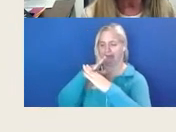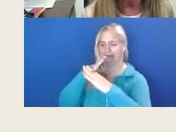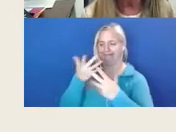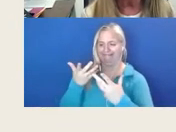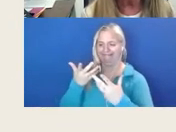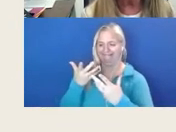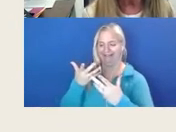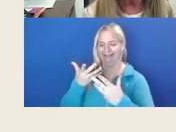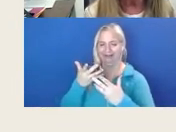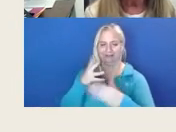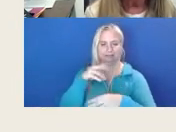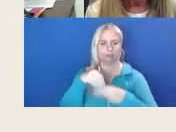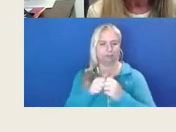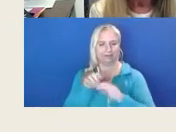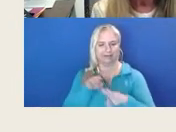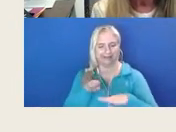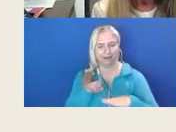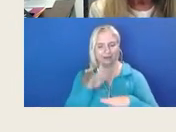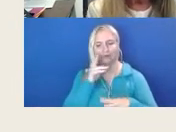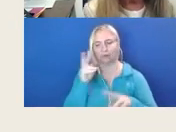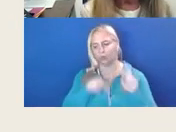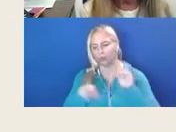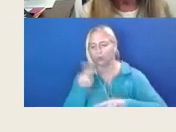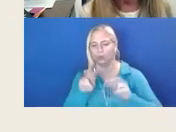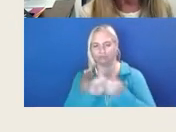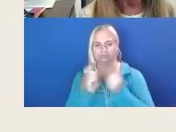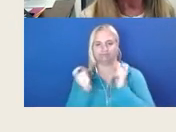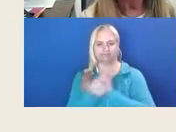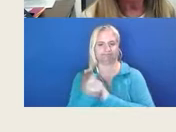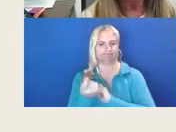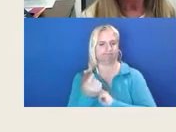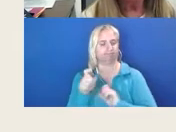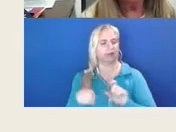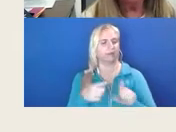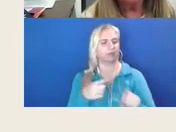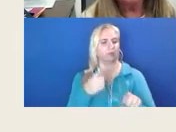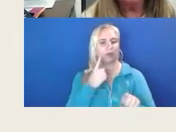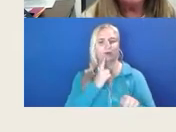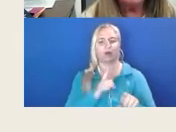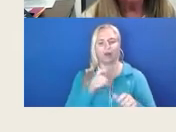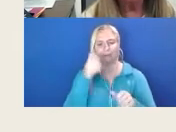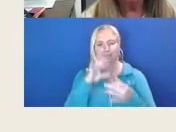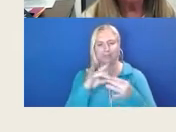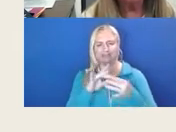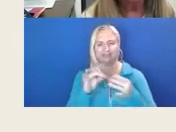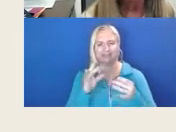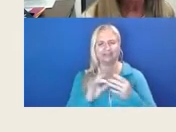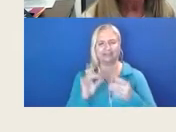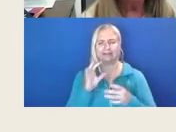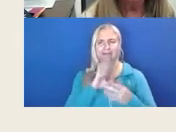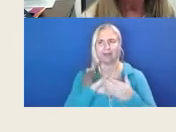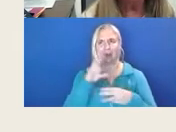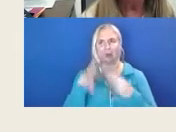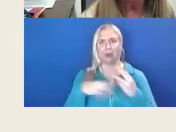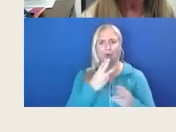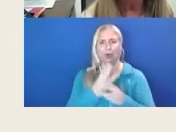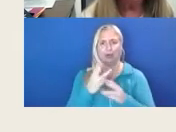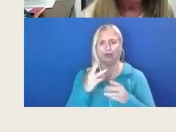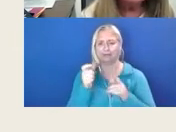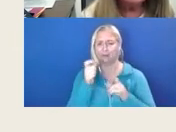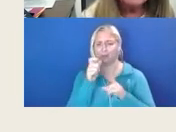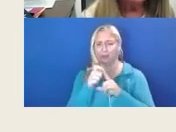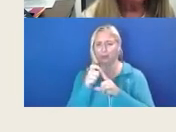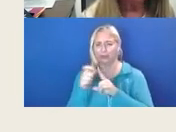just a couple cases here. I know I mentioned to you guys last week, I kind of live in this world of acronyms, so please don't hesitate